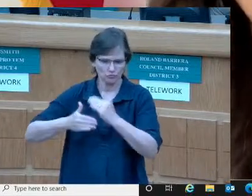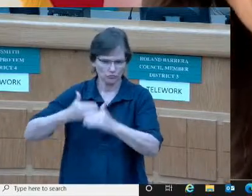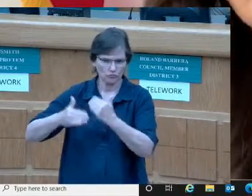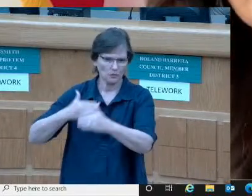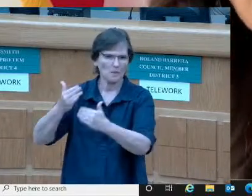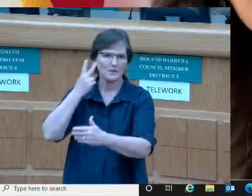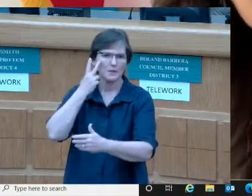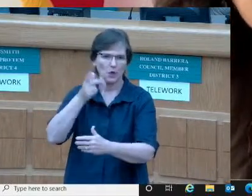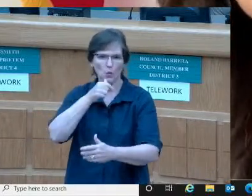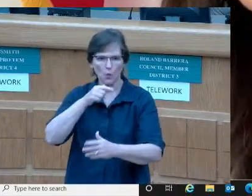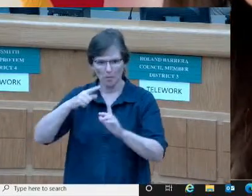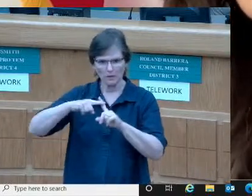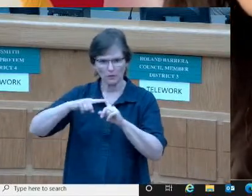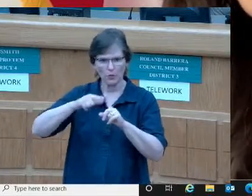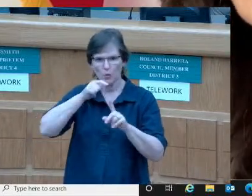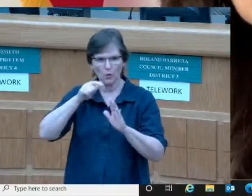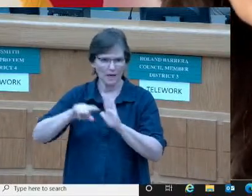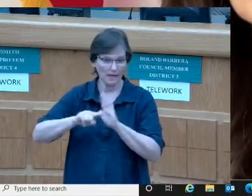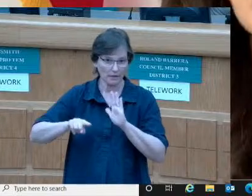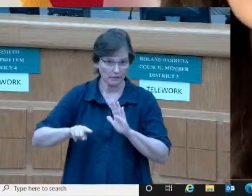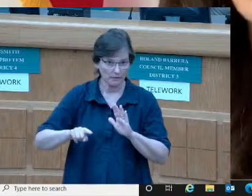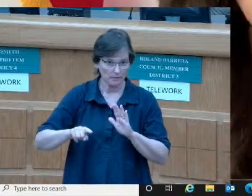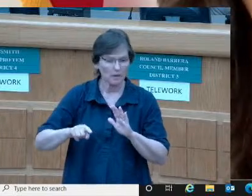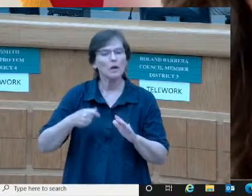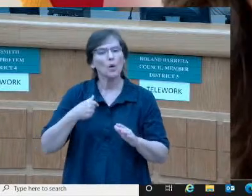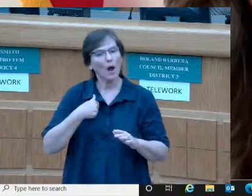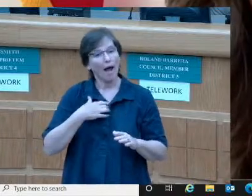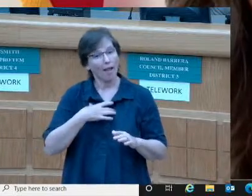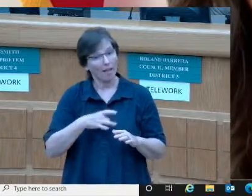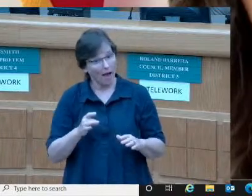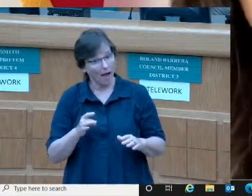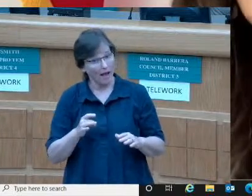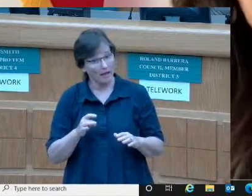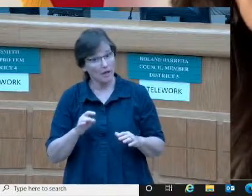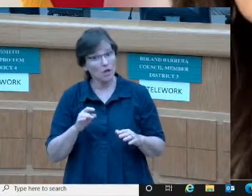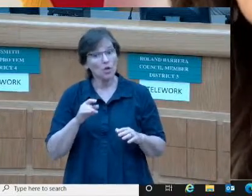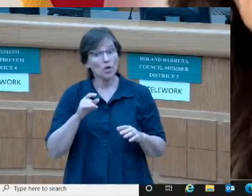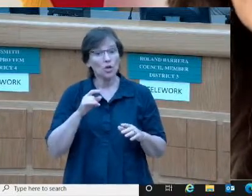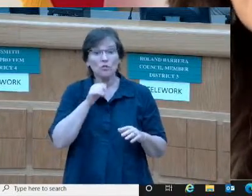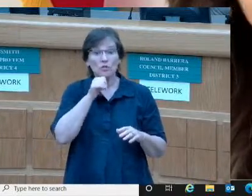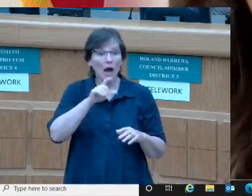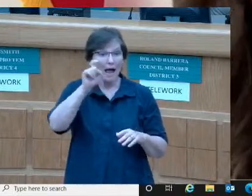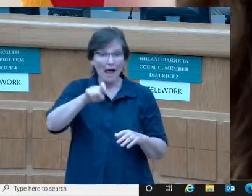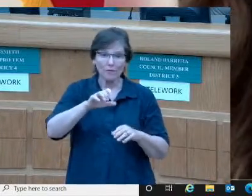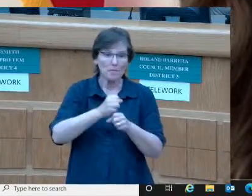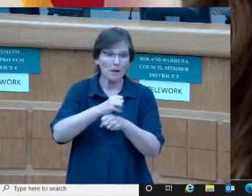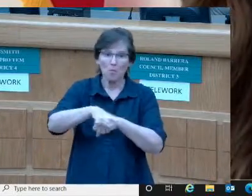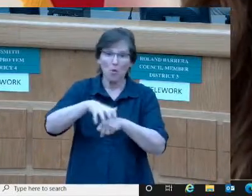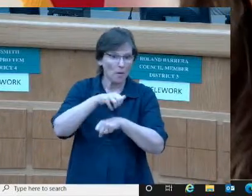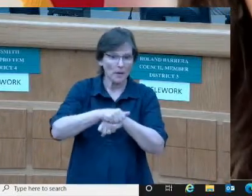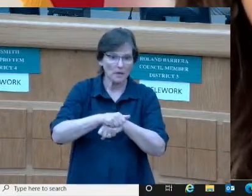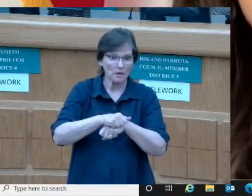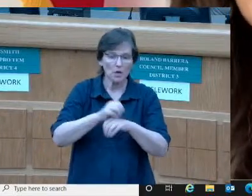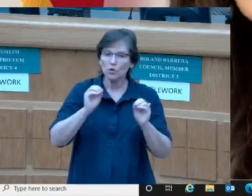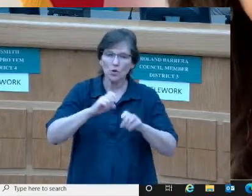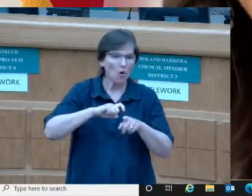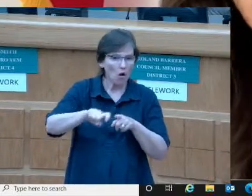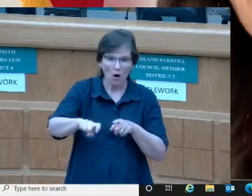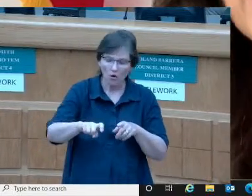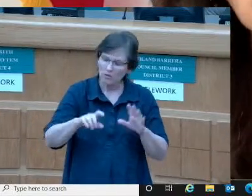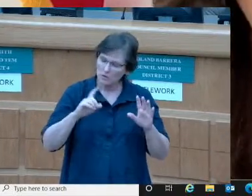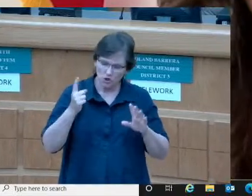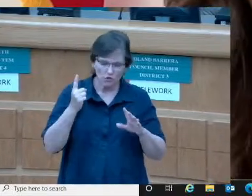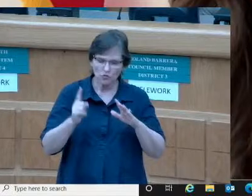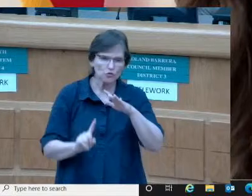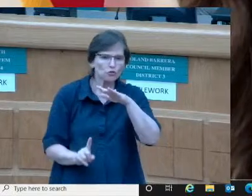part that I really like is registration is on site. No advance appointment is required. And they